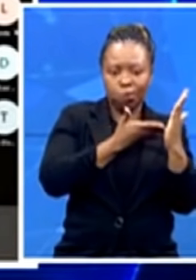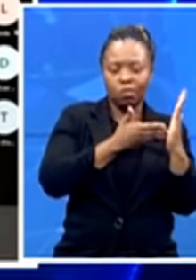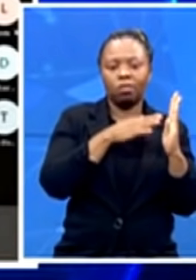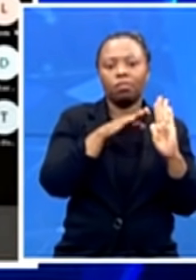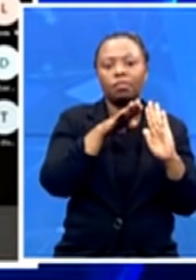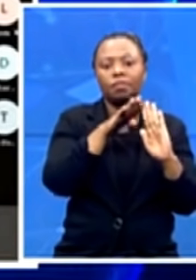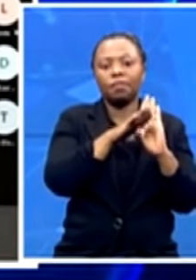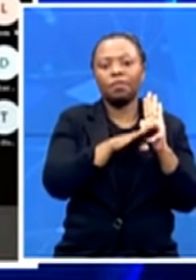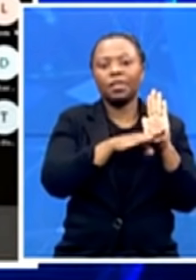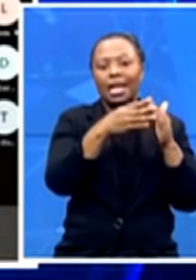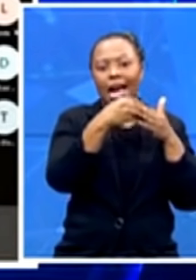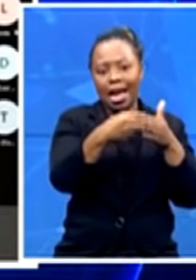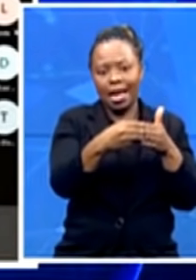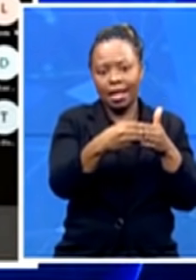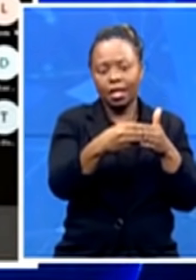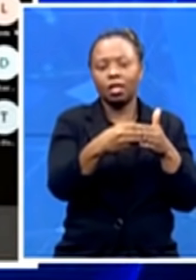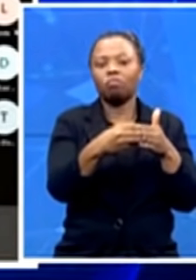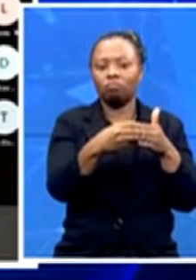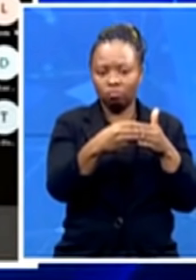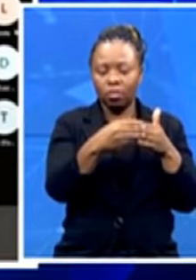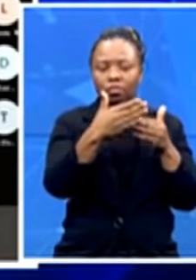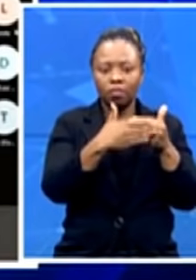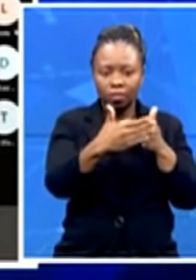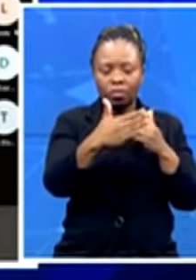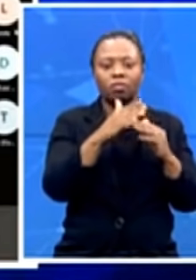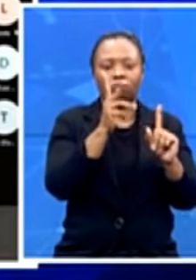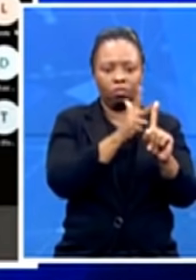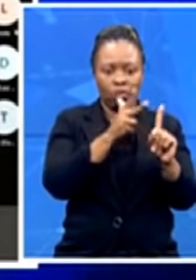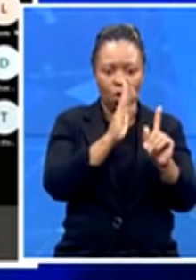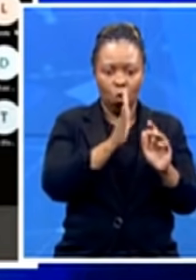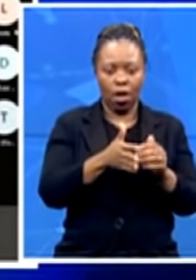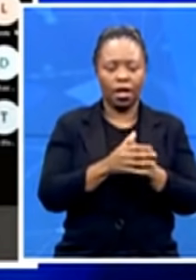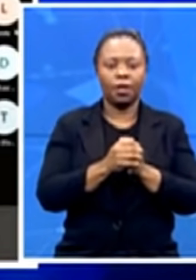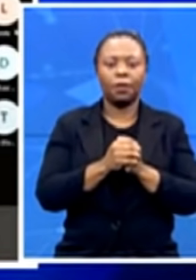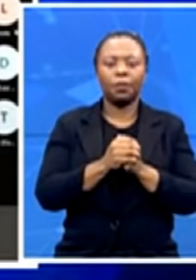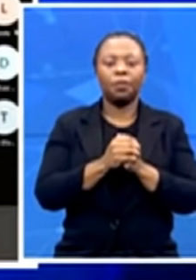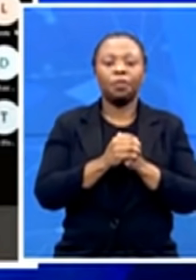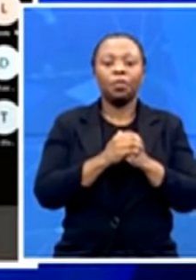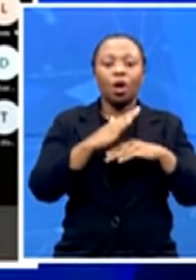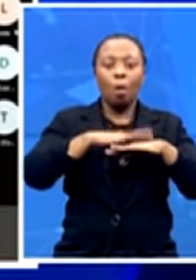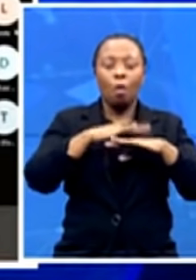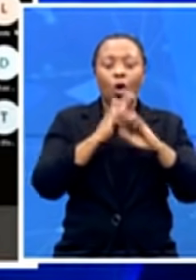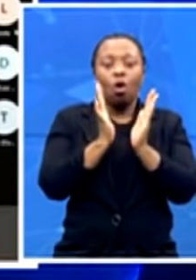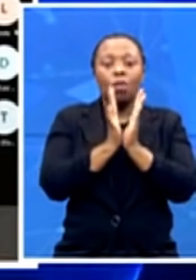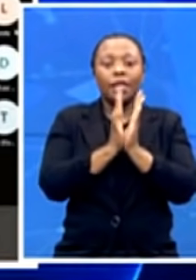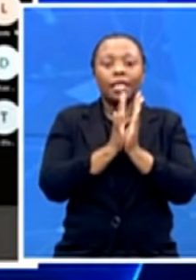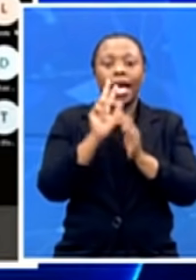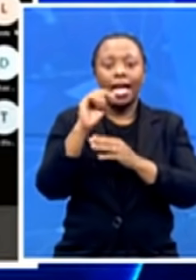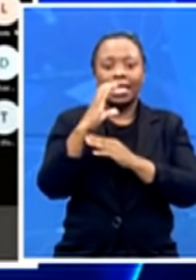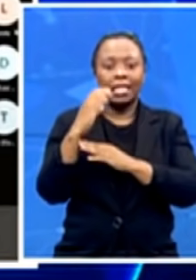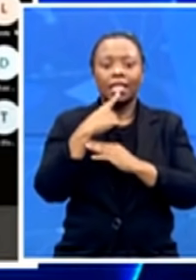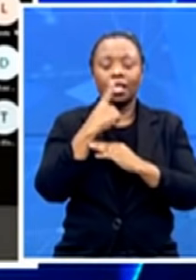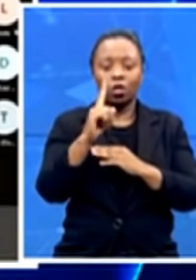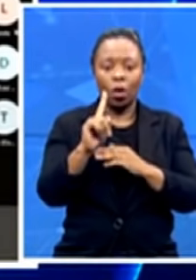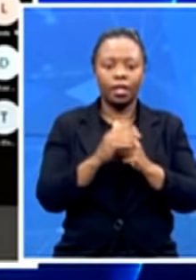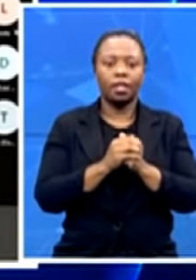with. At a further meeting of the NEC held between the 26th and